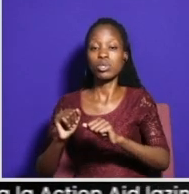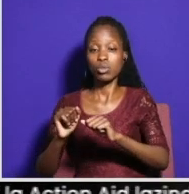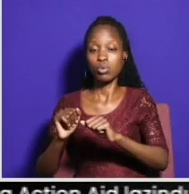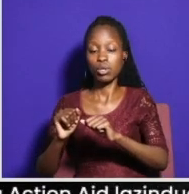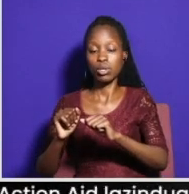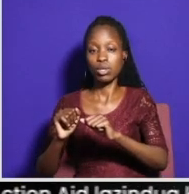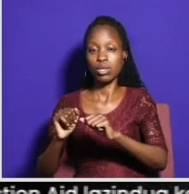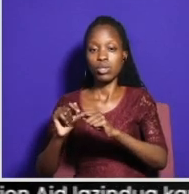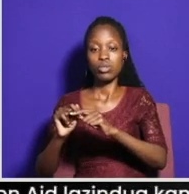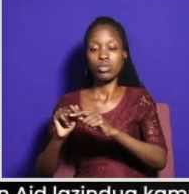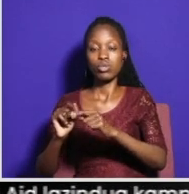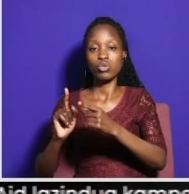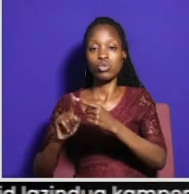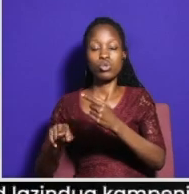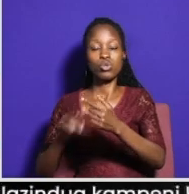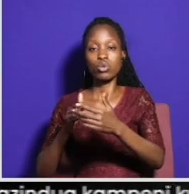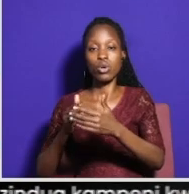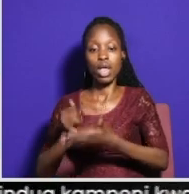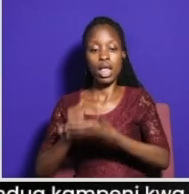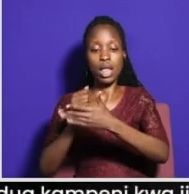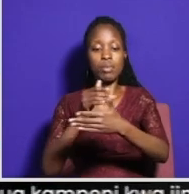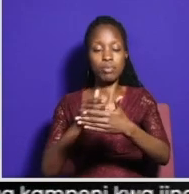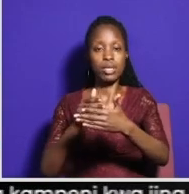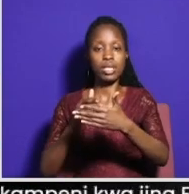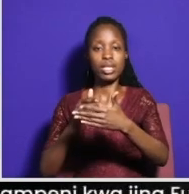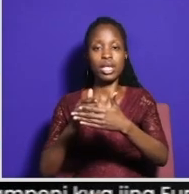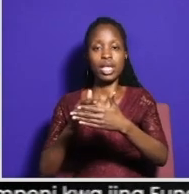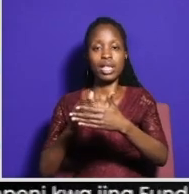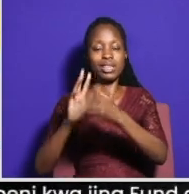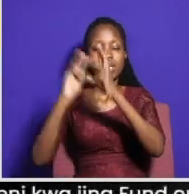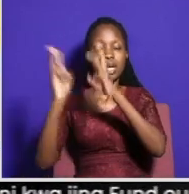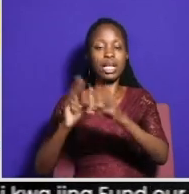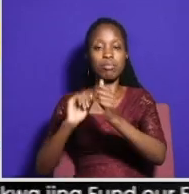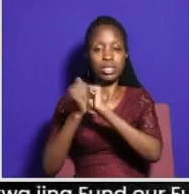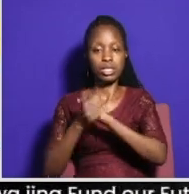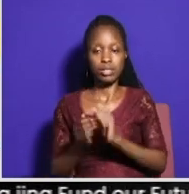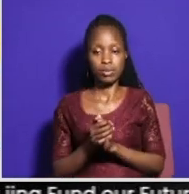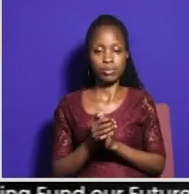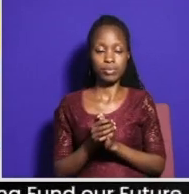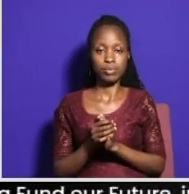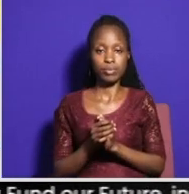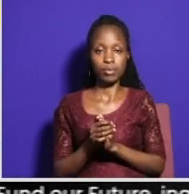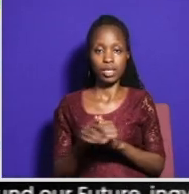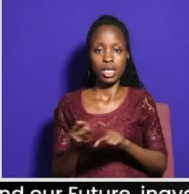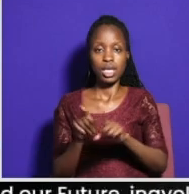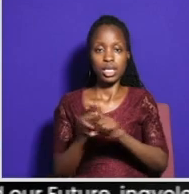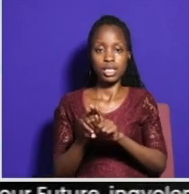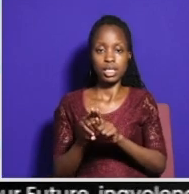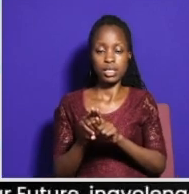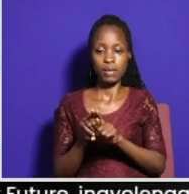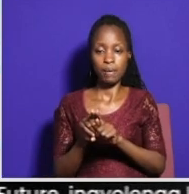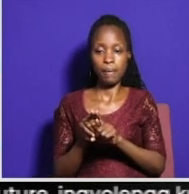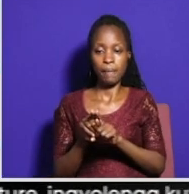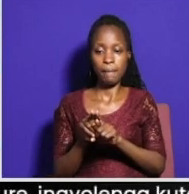play a pivotal role in the global fight against climate change. Our untapped potential in renewable